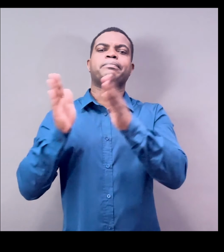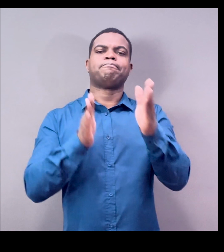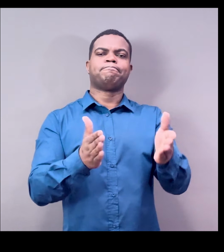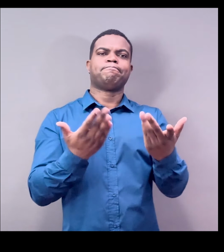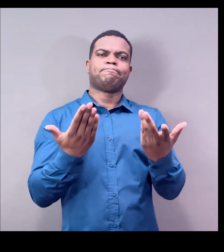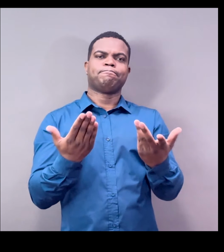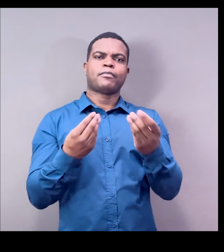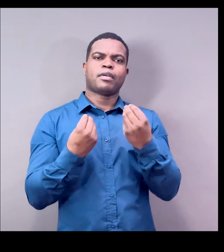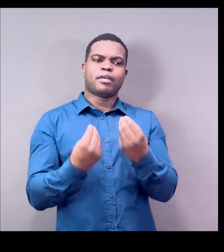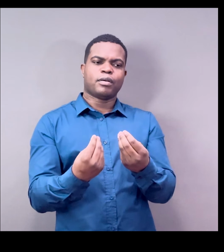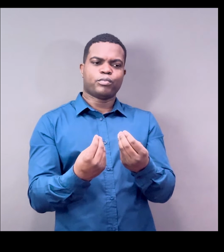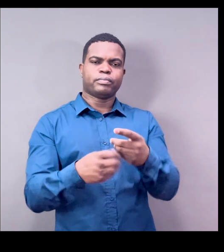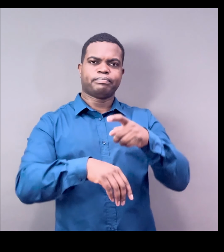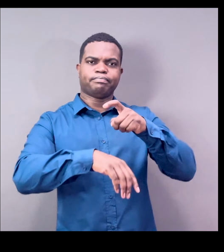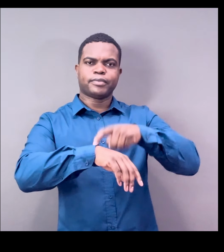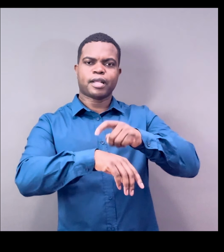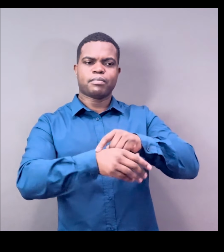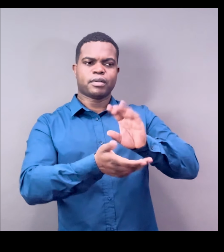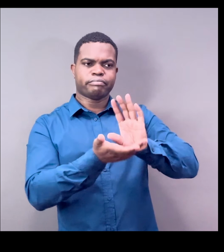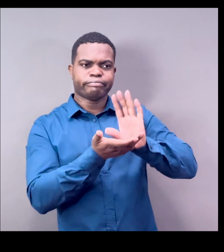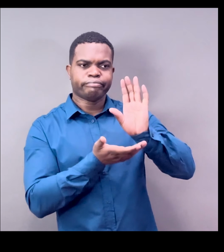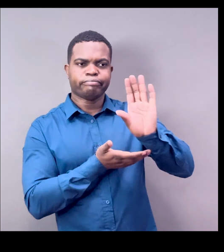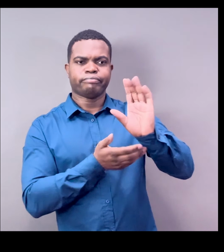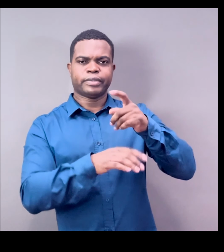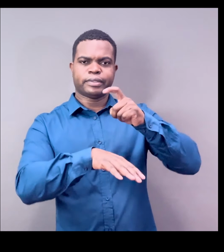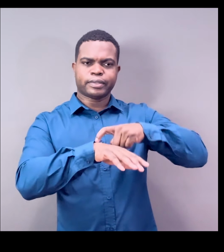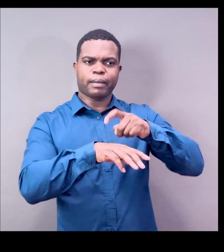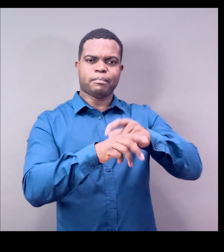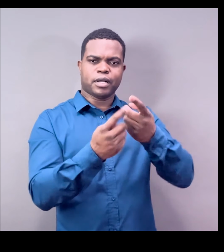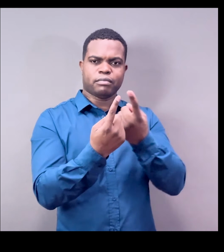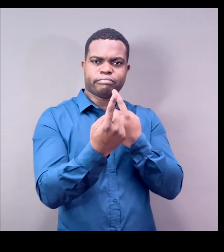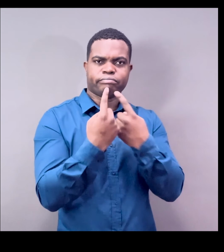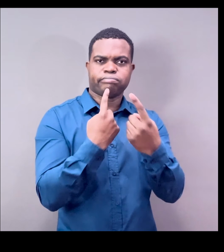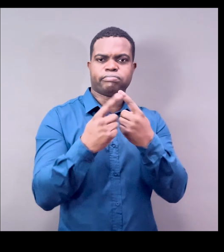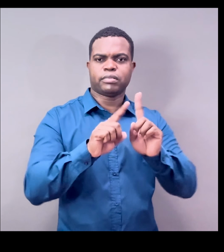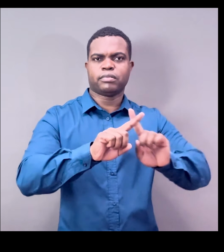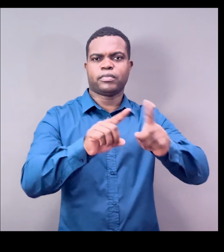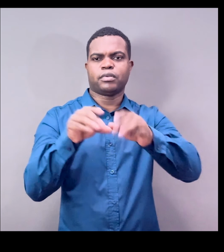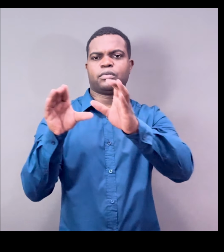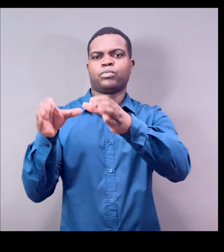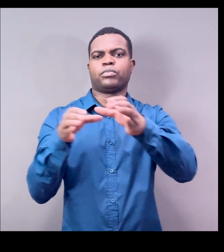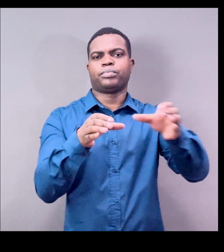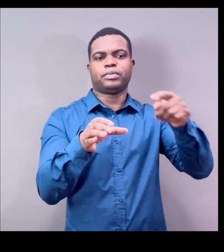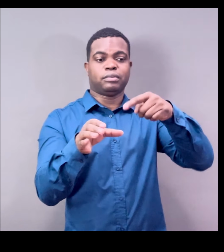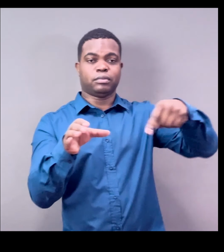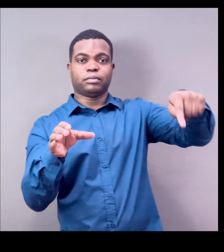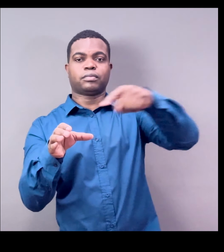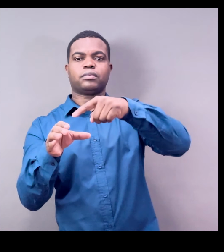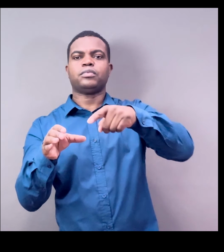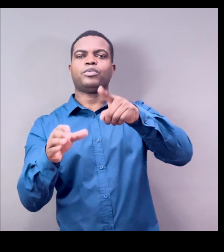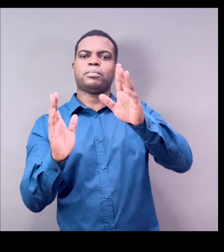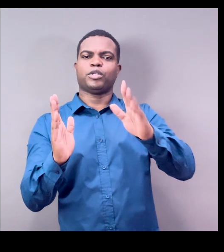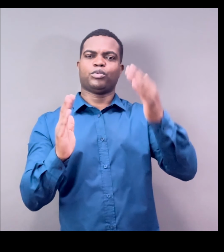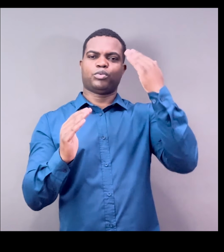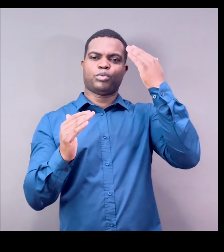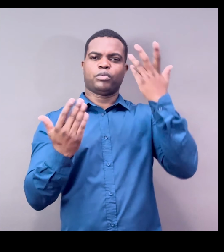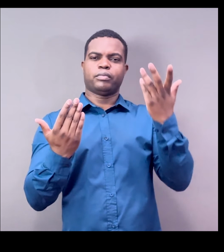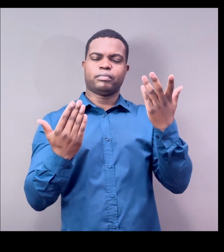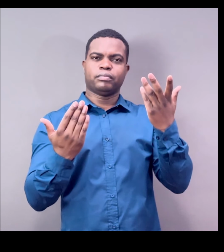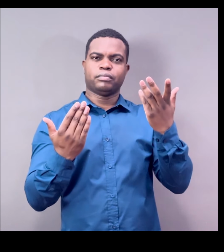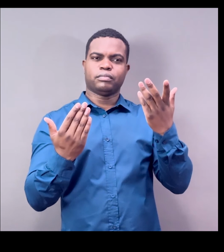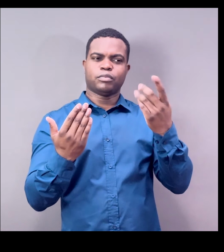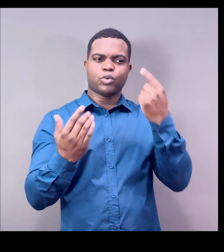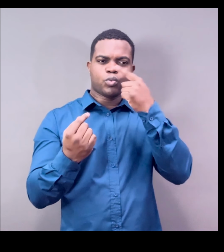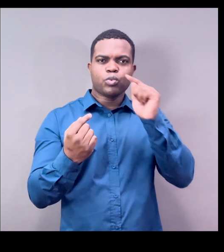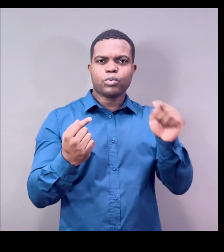to invest your engagement on and who you need to just keep on a